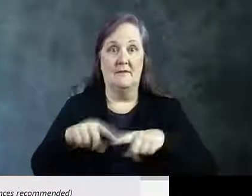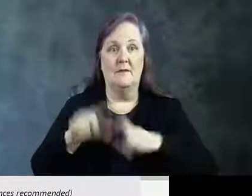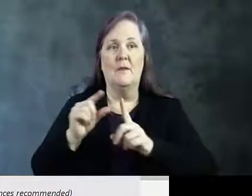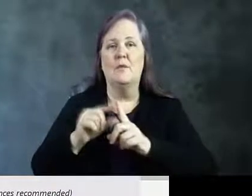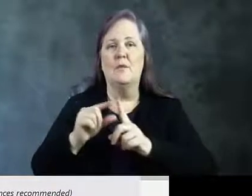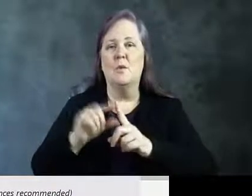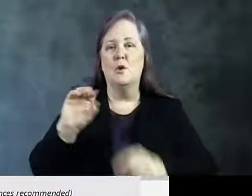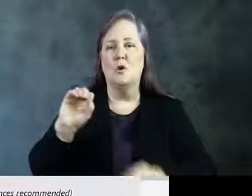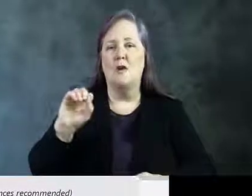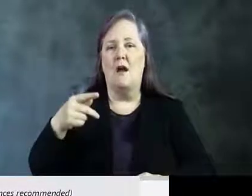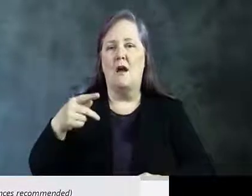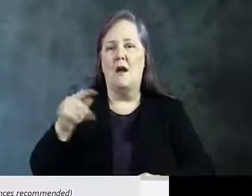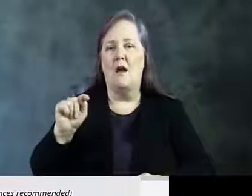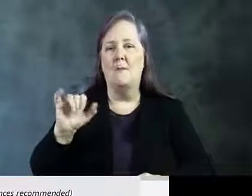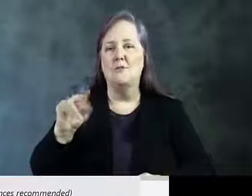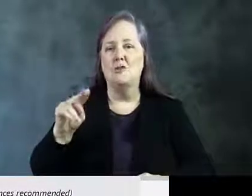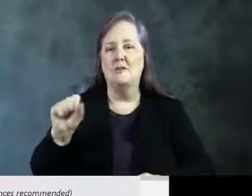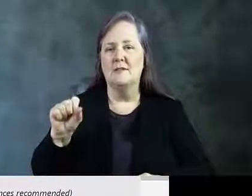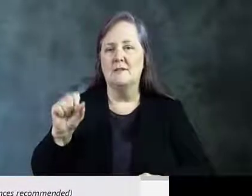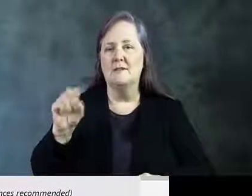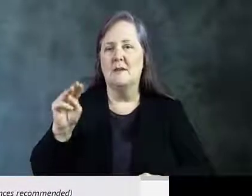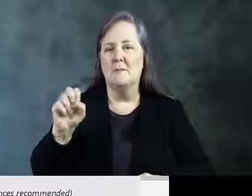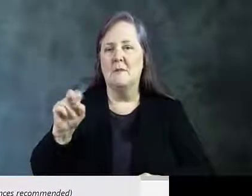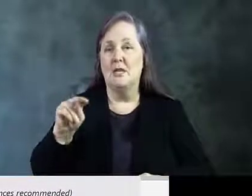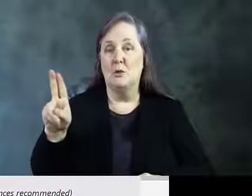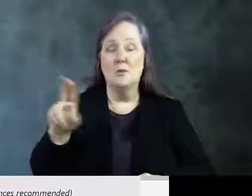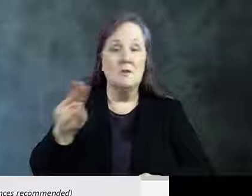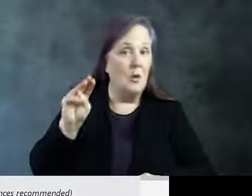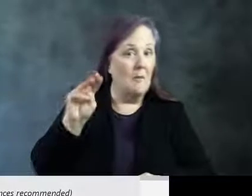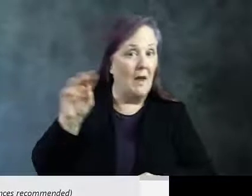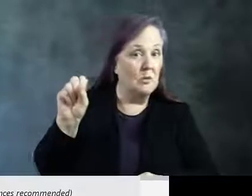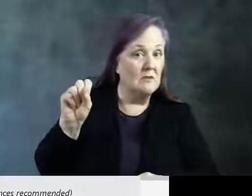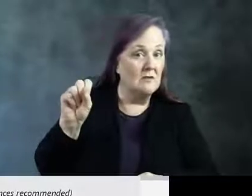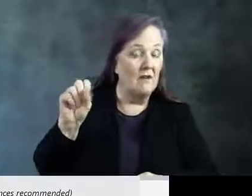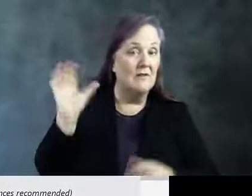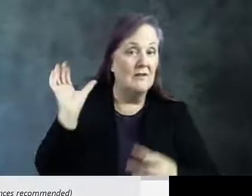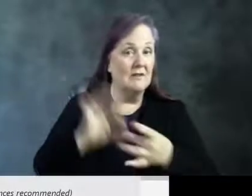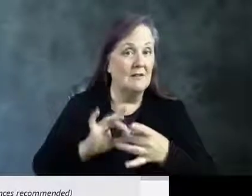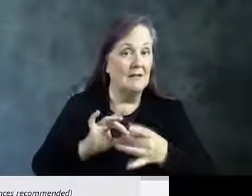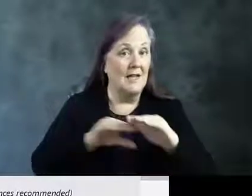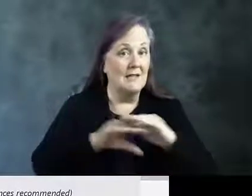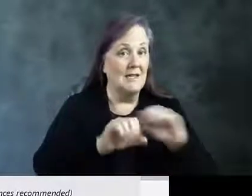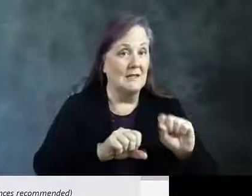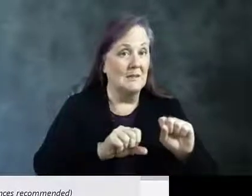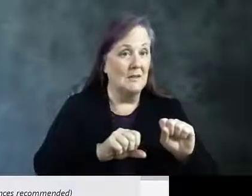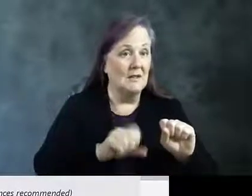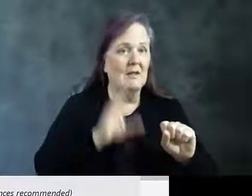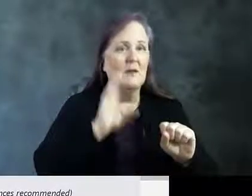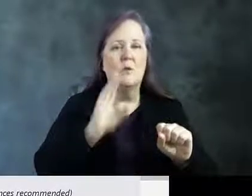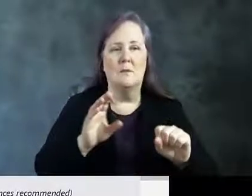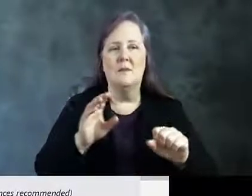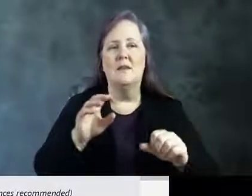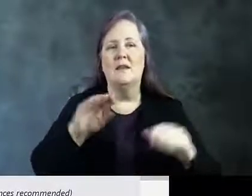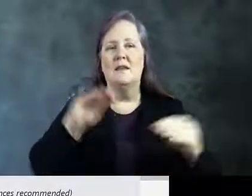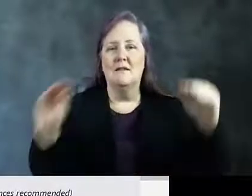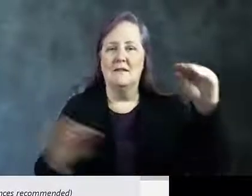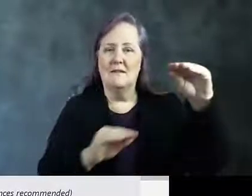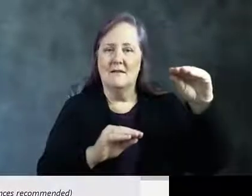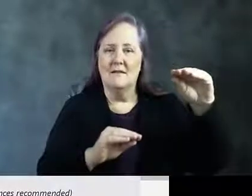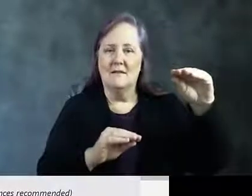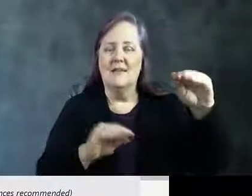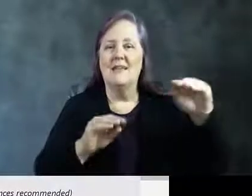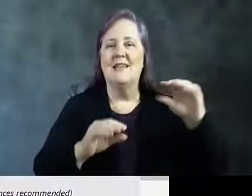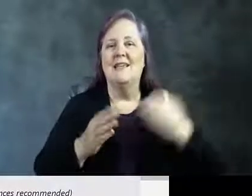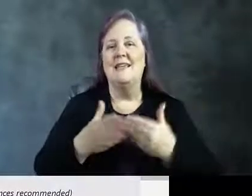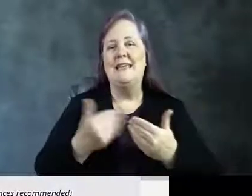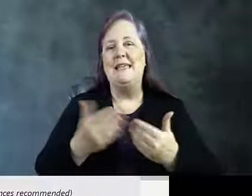Options menu. And in Microsoft, anything to do with accessibility is going to be nested under ease of